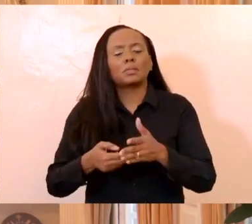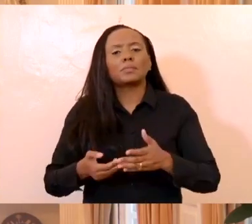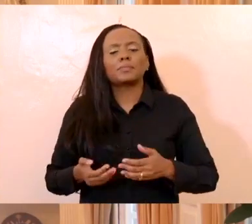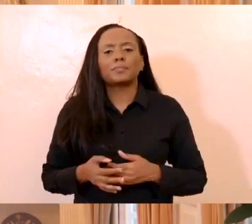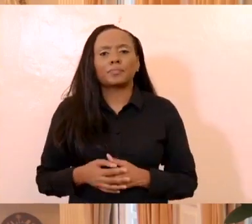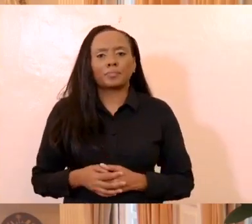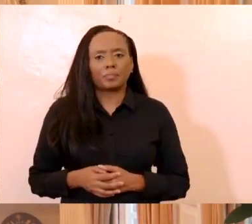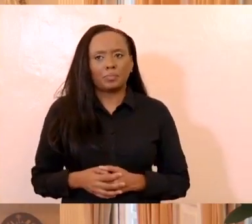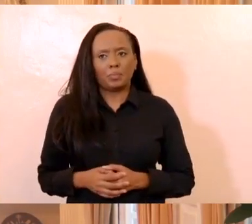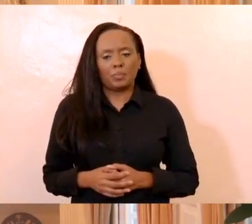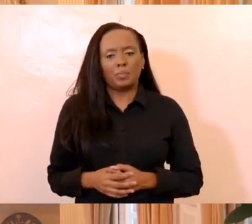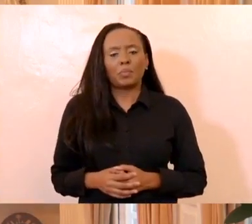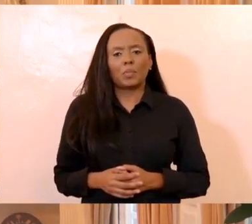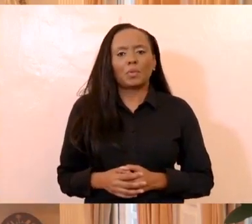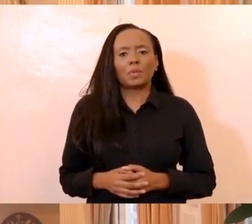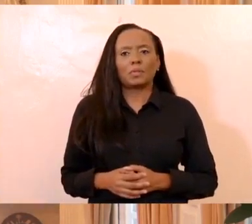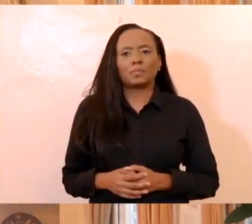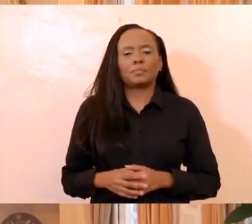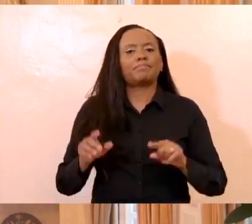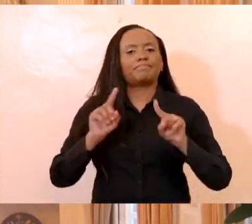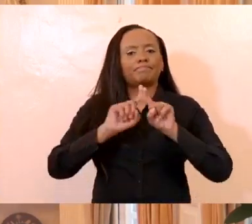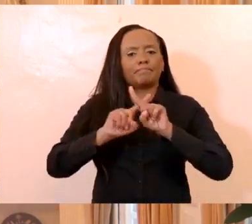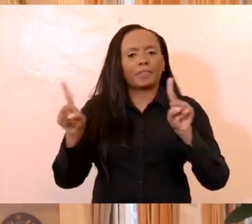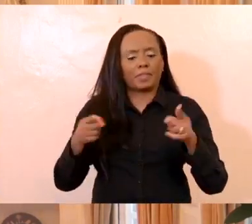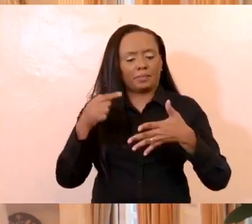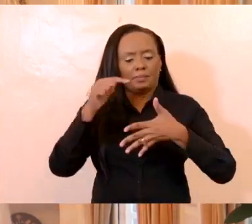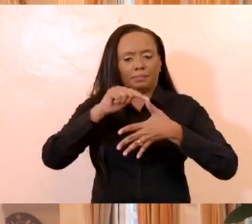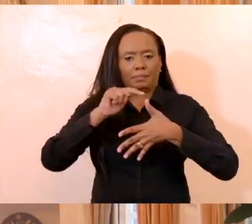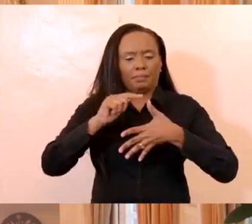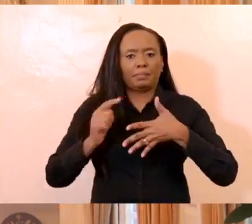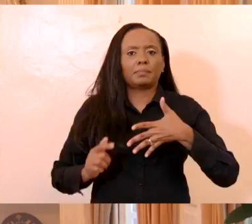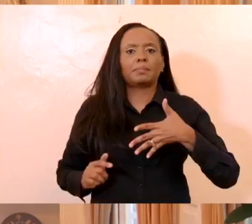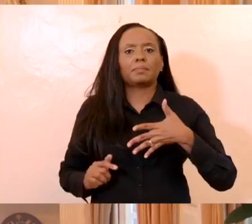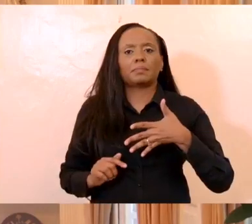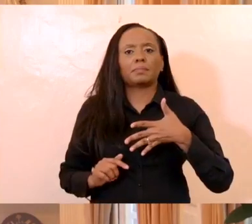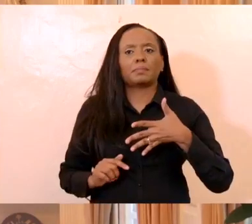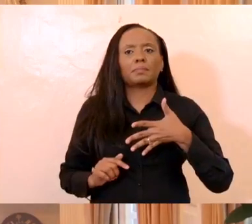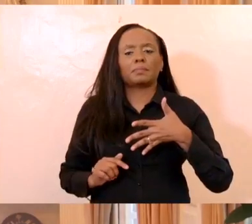us a number of things. Firstly, that the